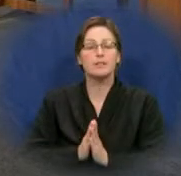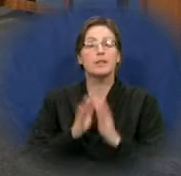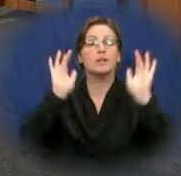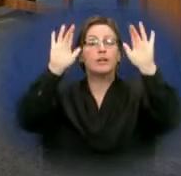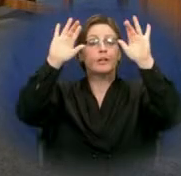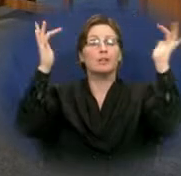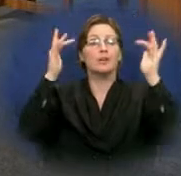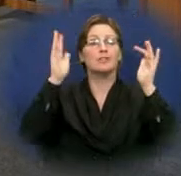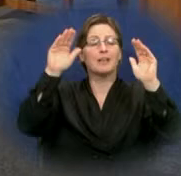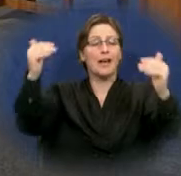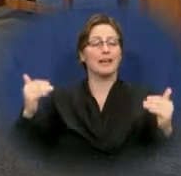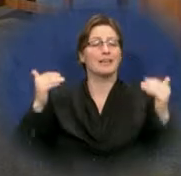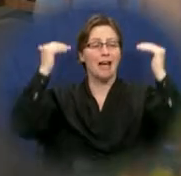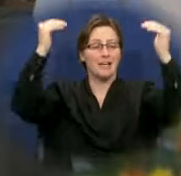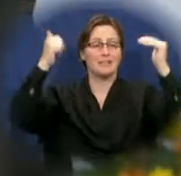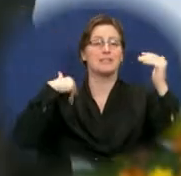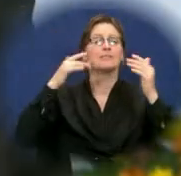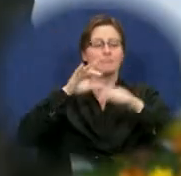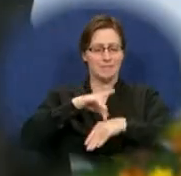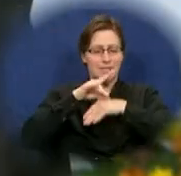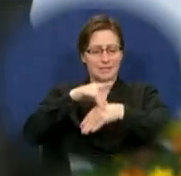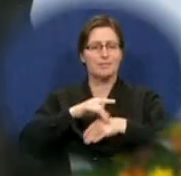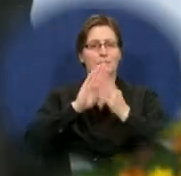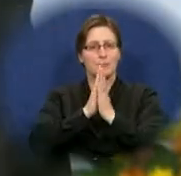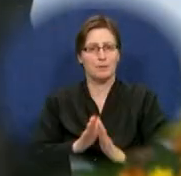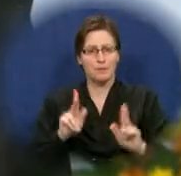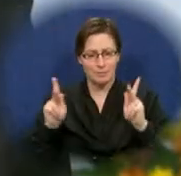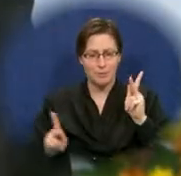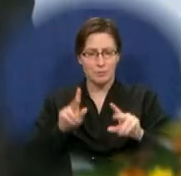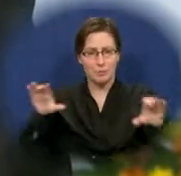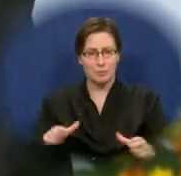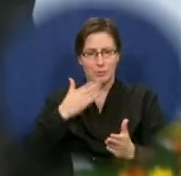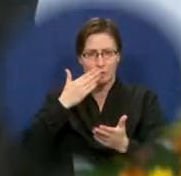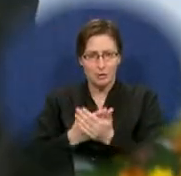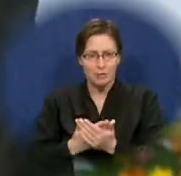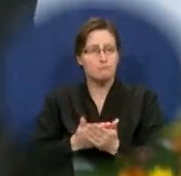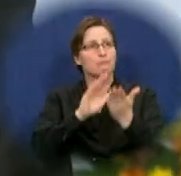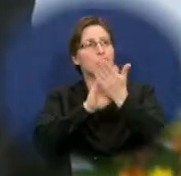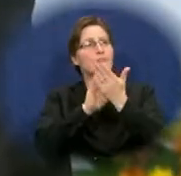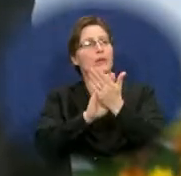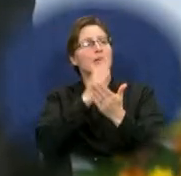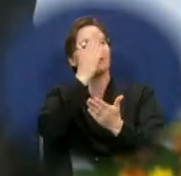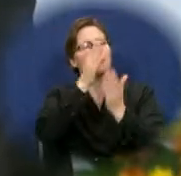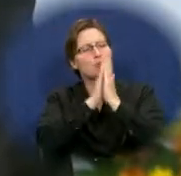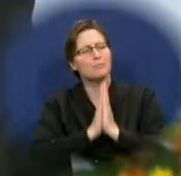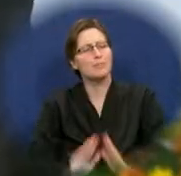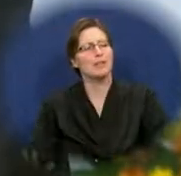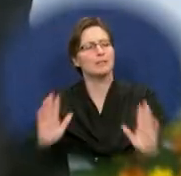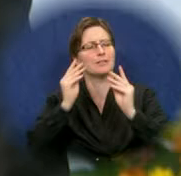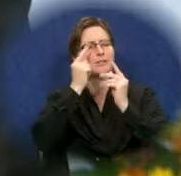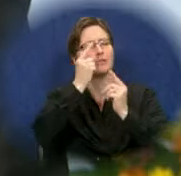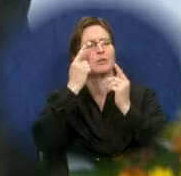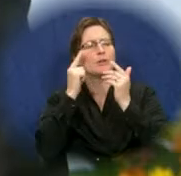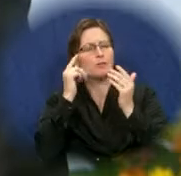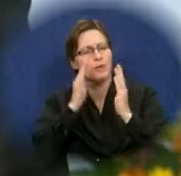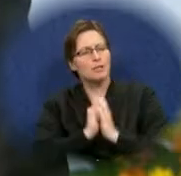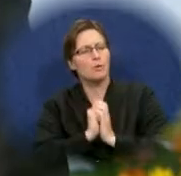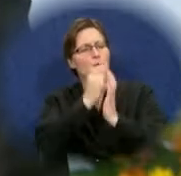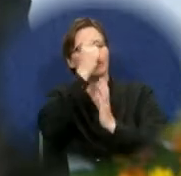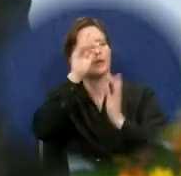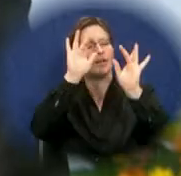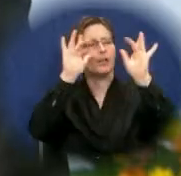Glory to God in the highest. And on earth, peace to people of goodwill. We praise you, we bless you, we adore you,